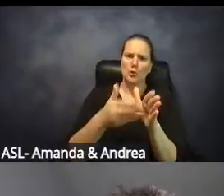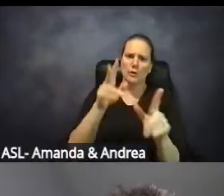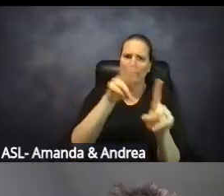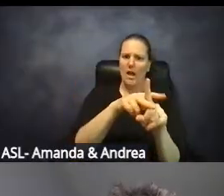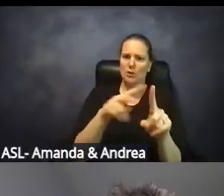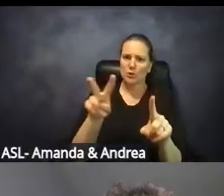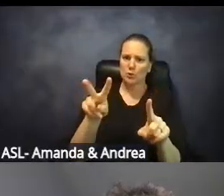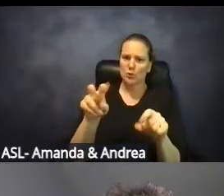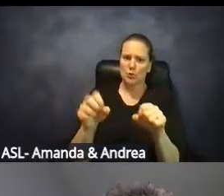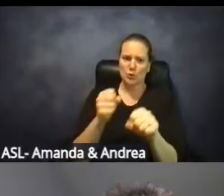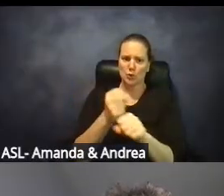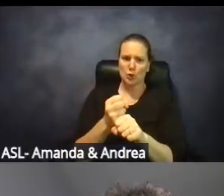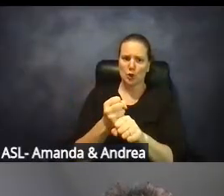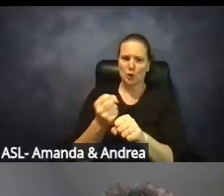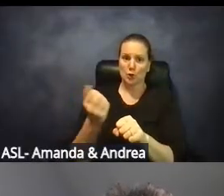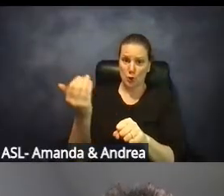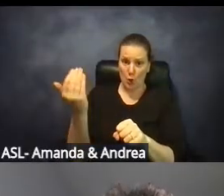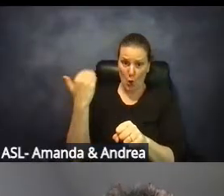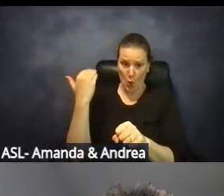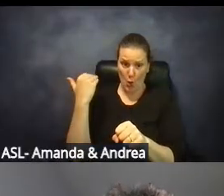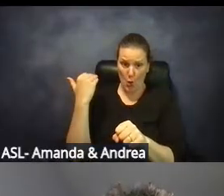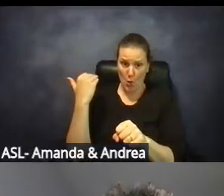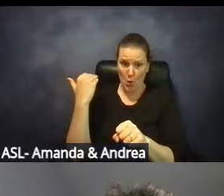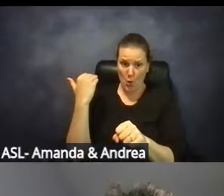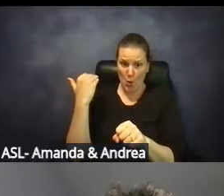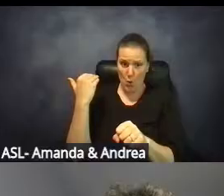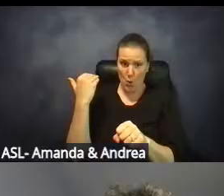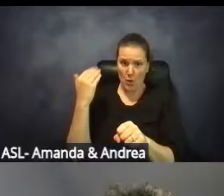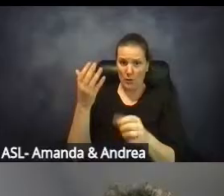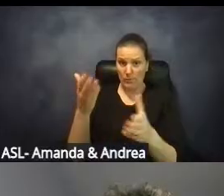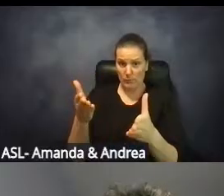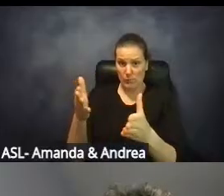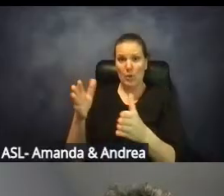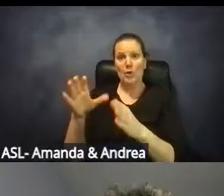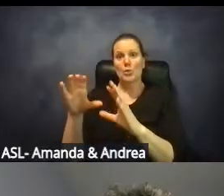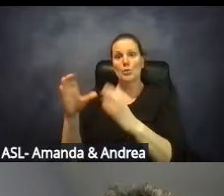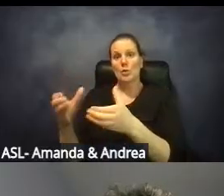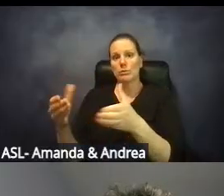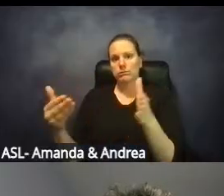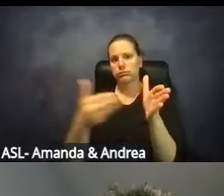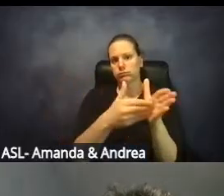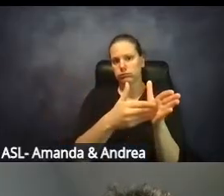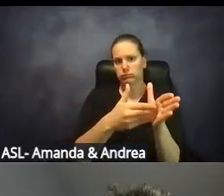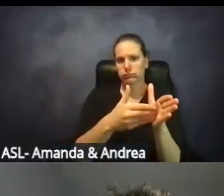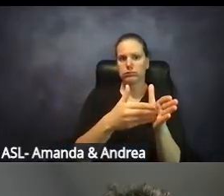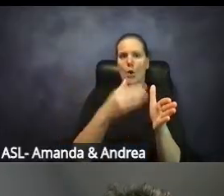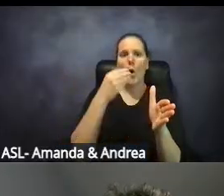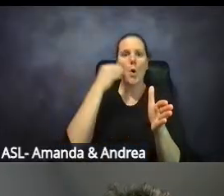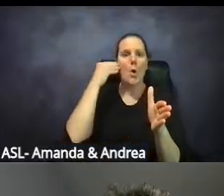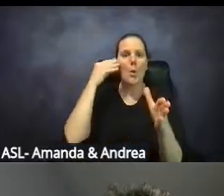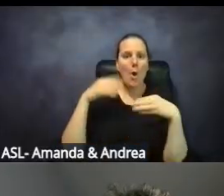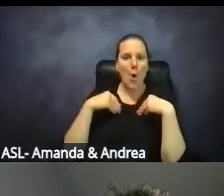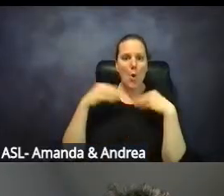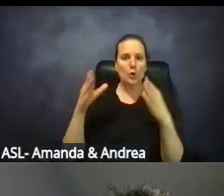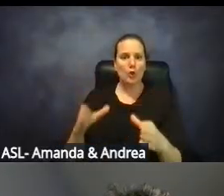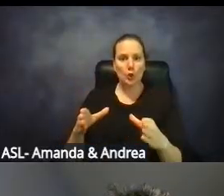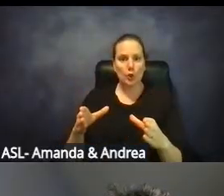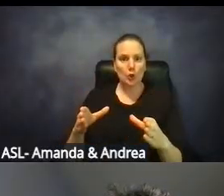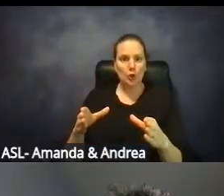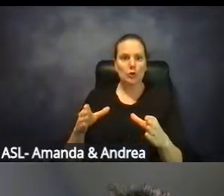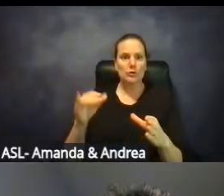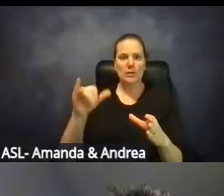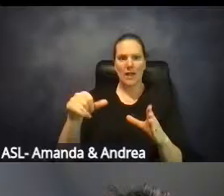ago by a group of homeowners that